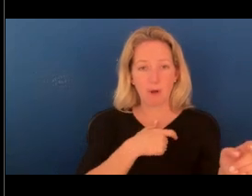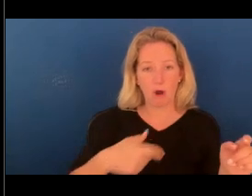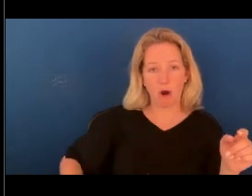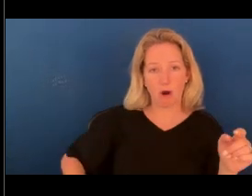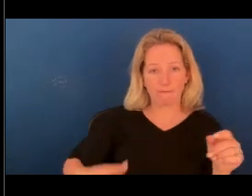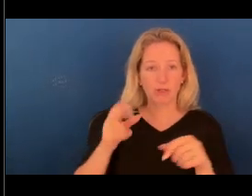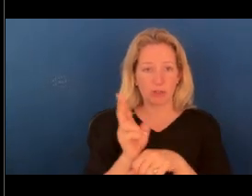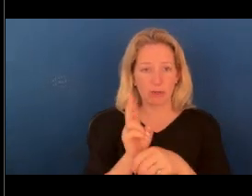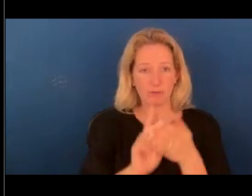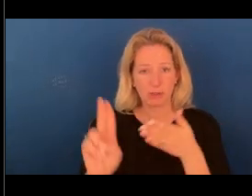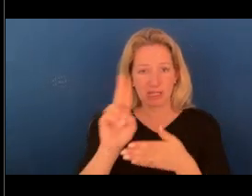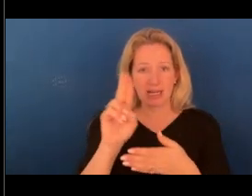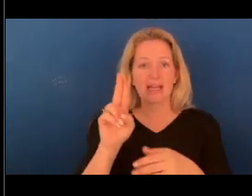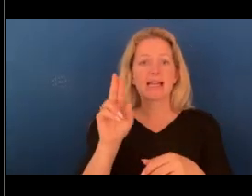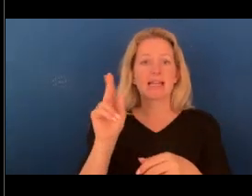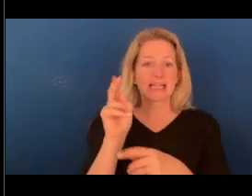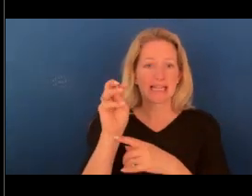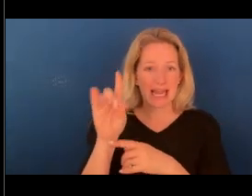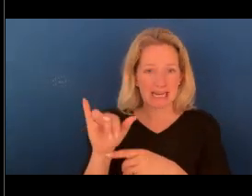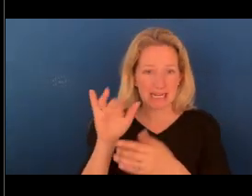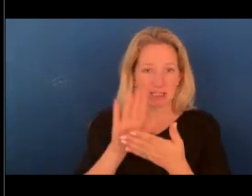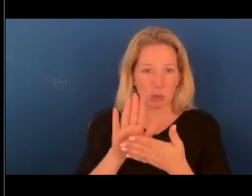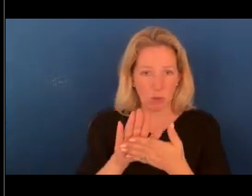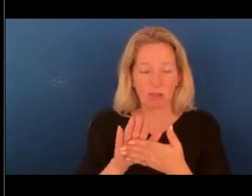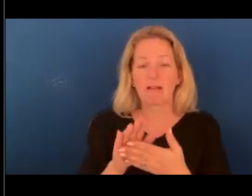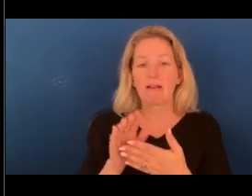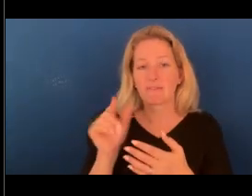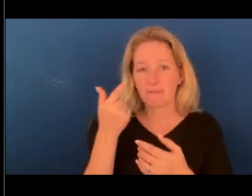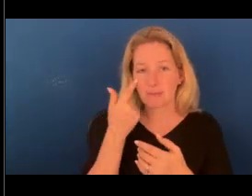of Government. Please help me welcome Ramel.